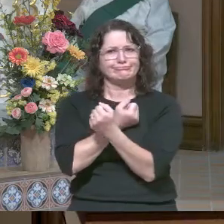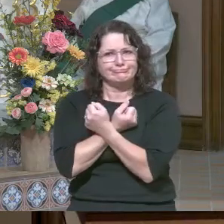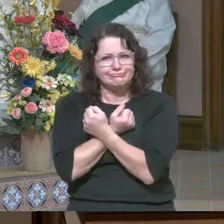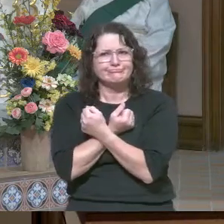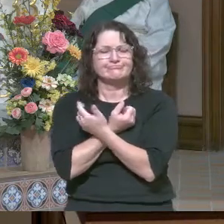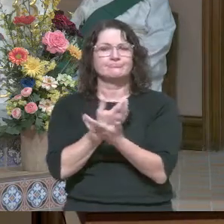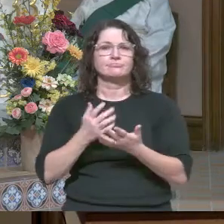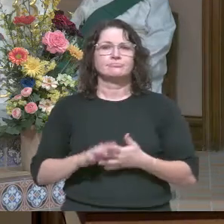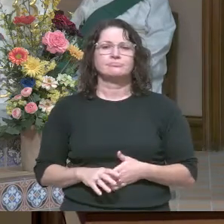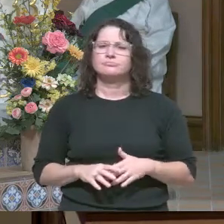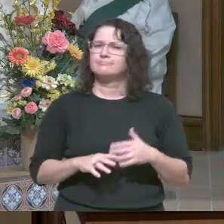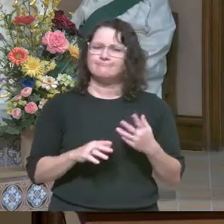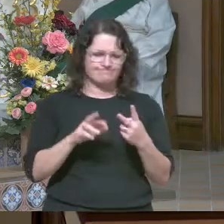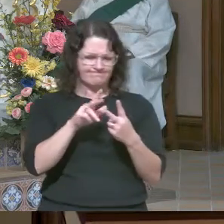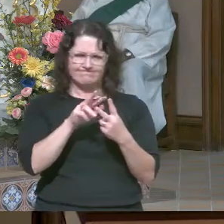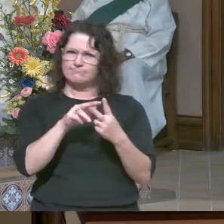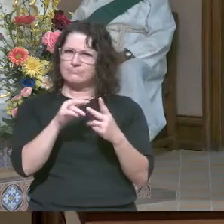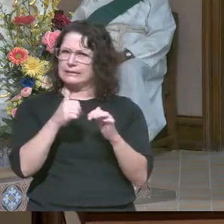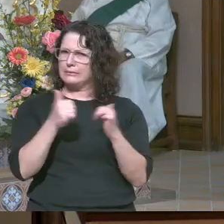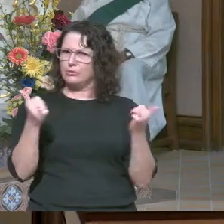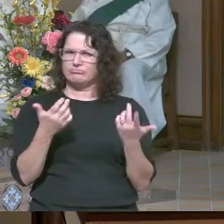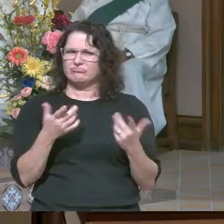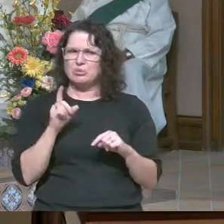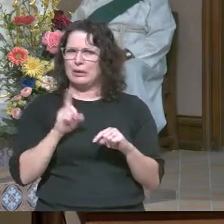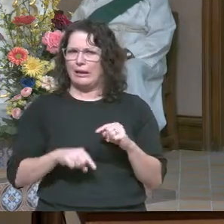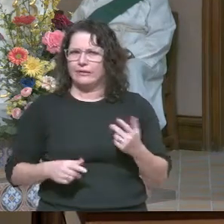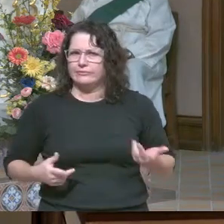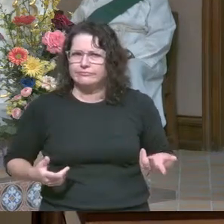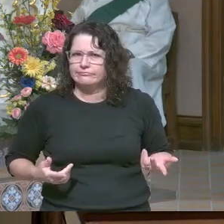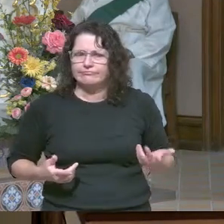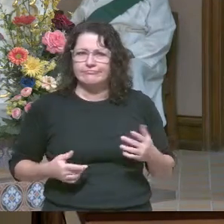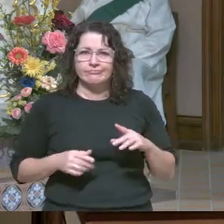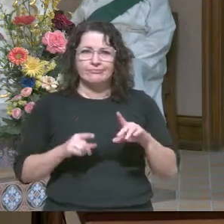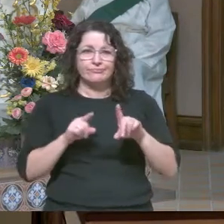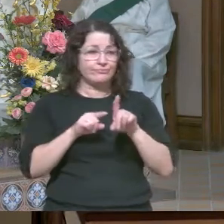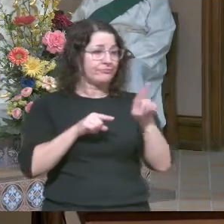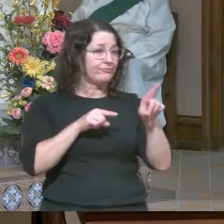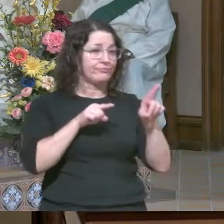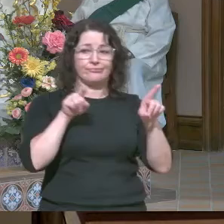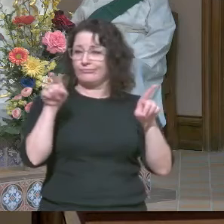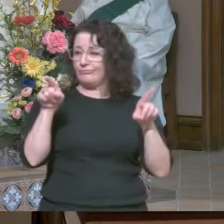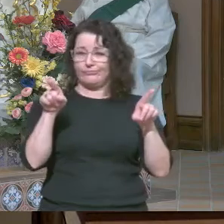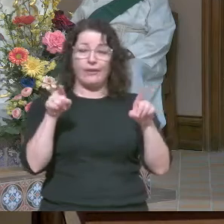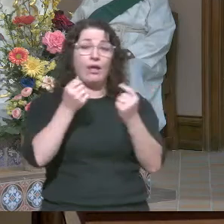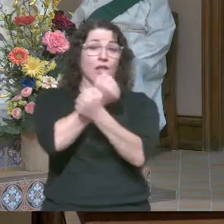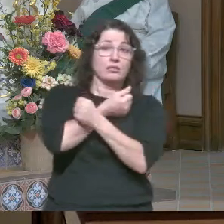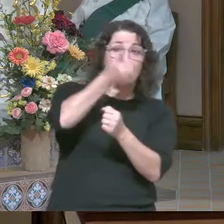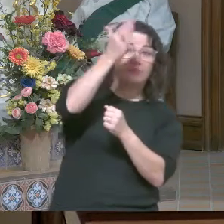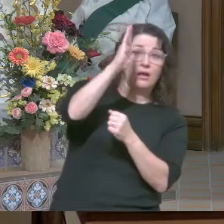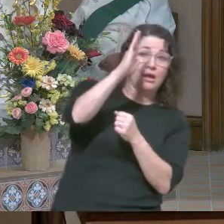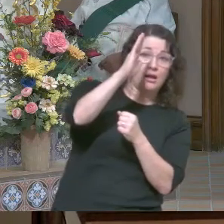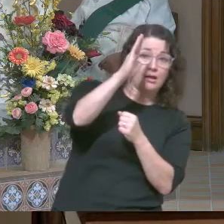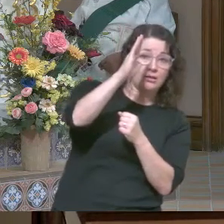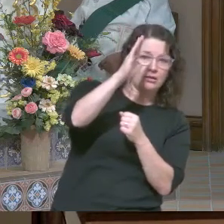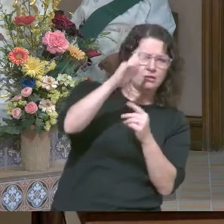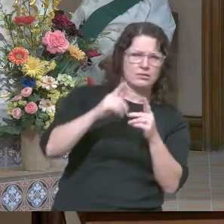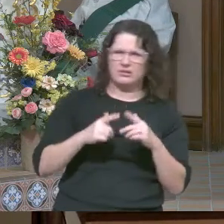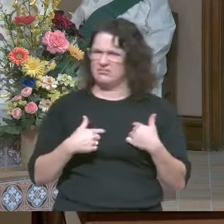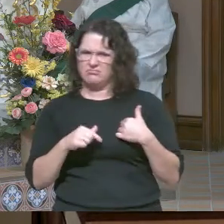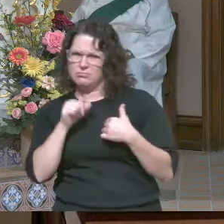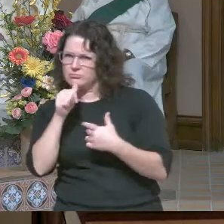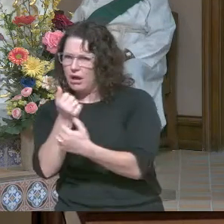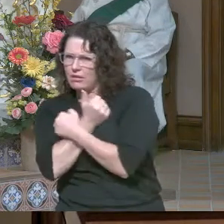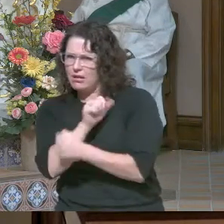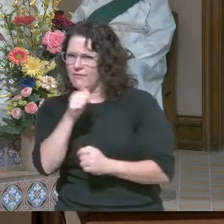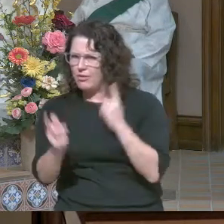And we know that you cannot separate those. You cannot separate the great commandment. You cannot claim to love God and not love your neighbor.